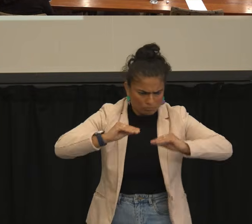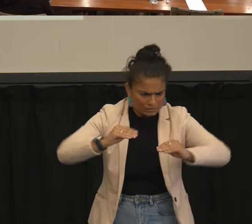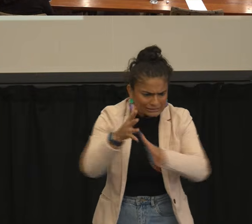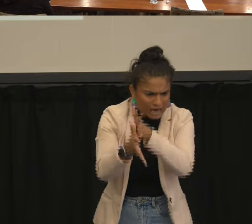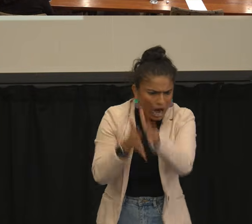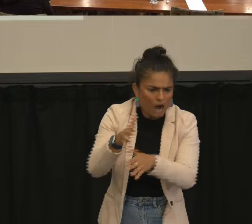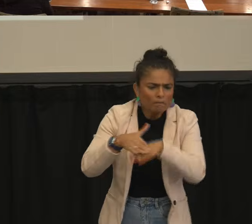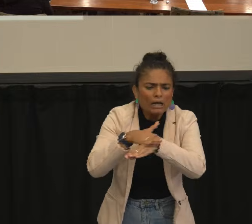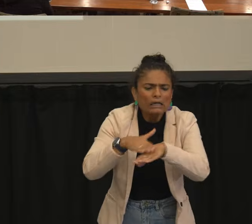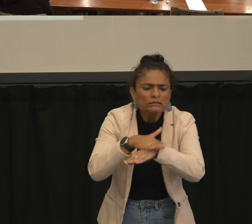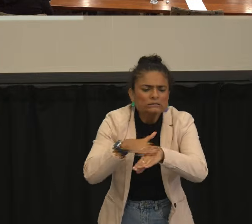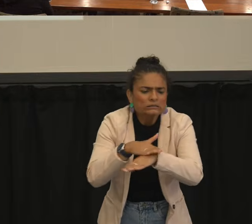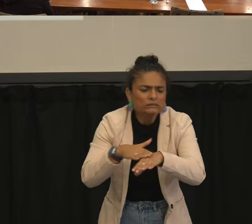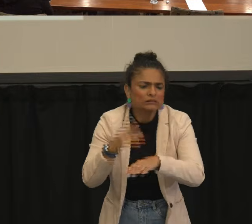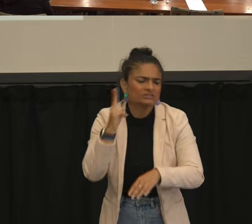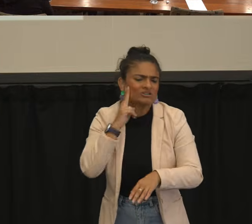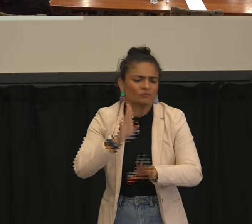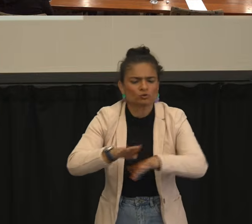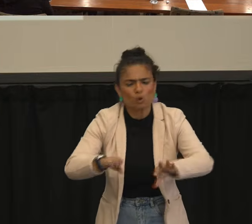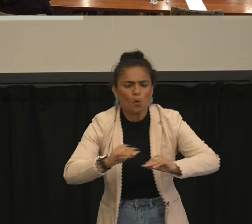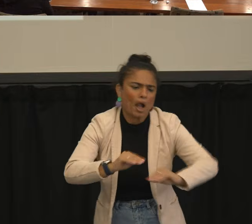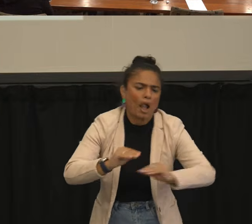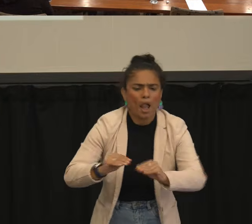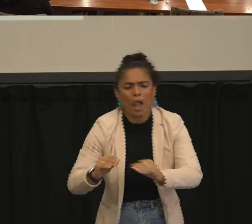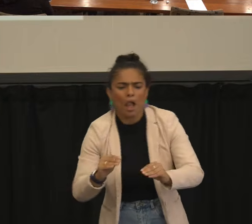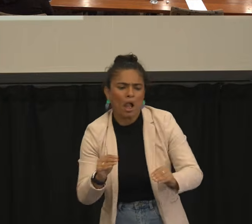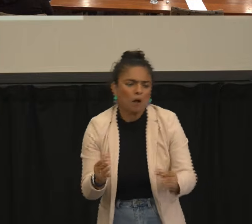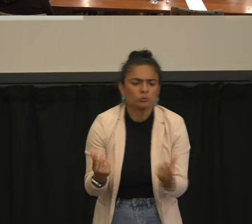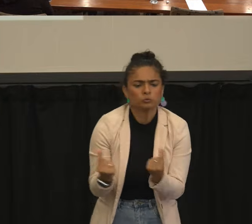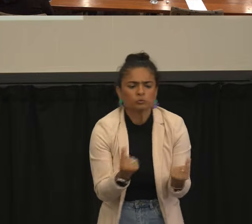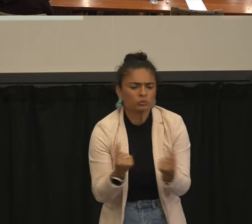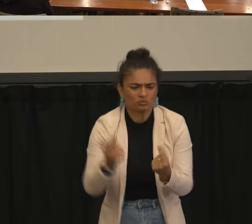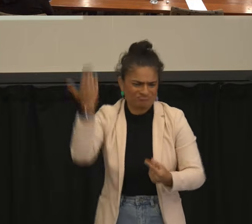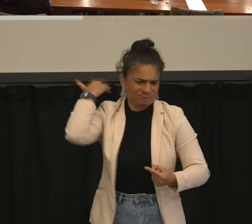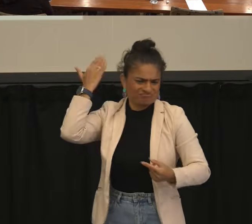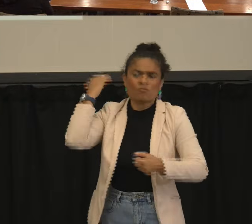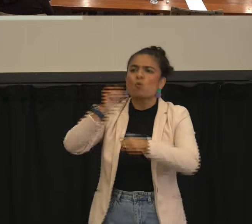of the deaf. It's really just teaching basic signs.